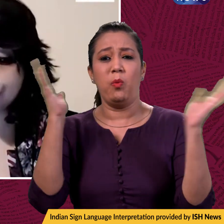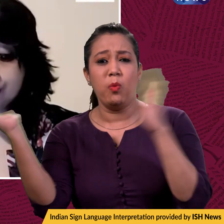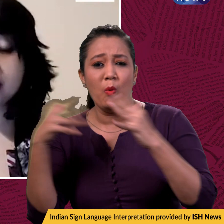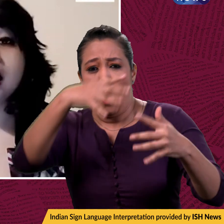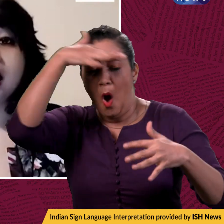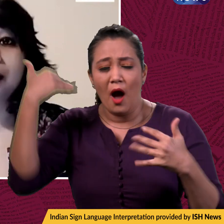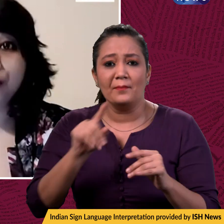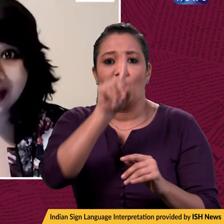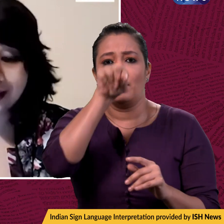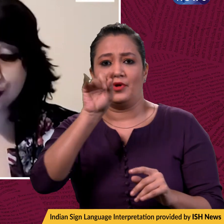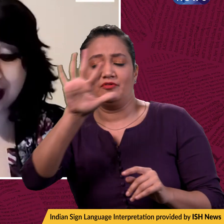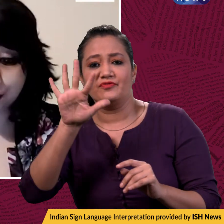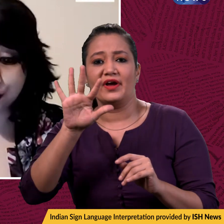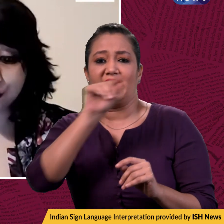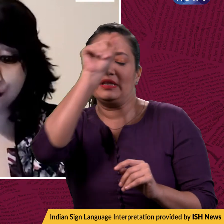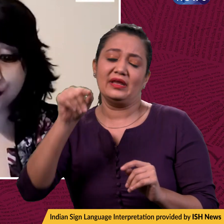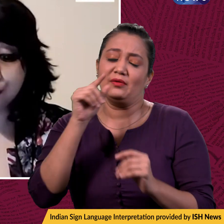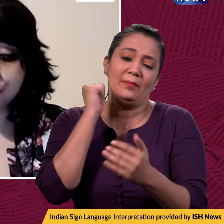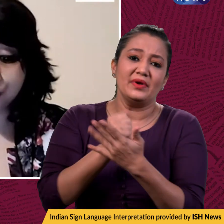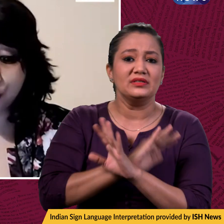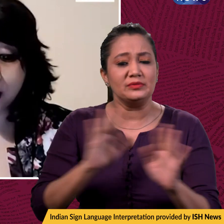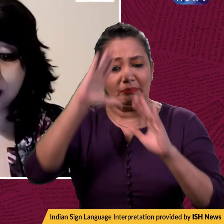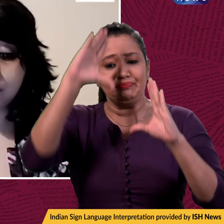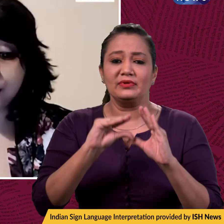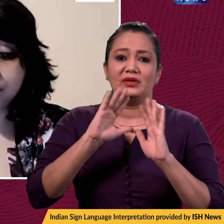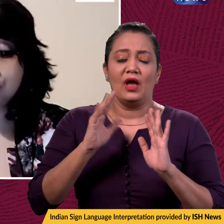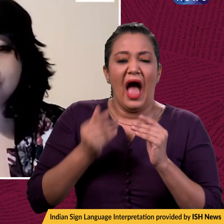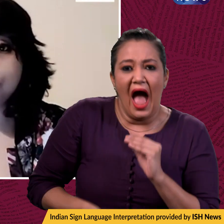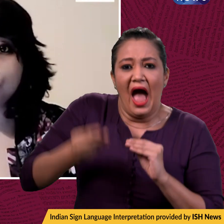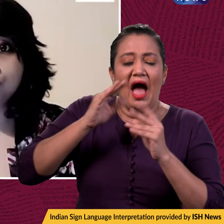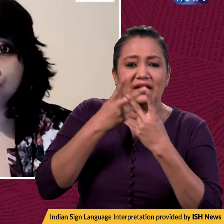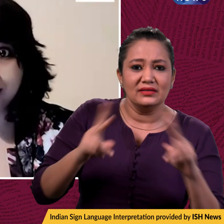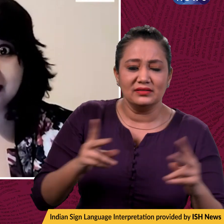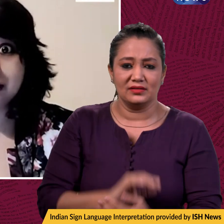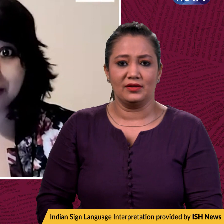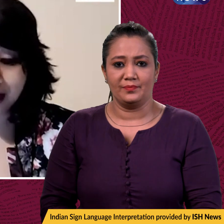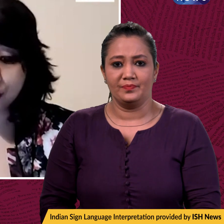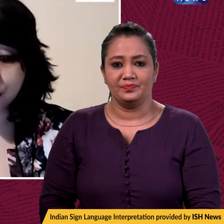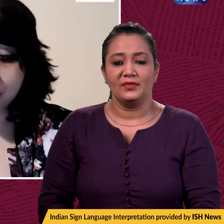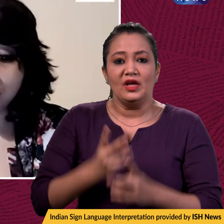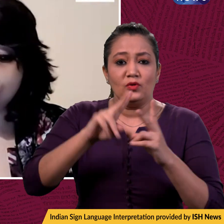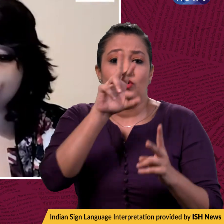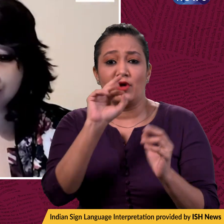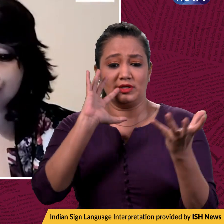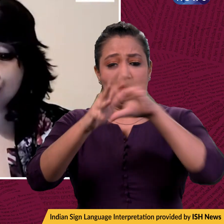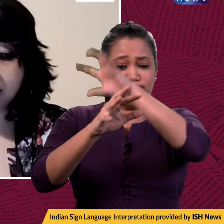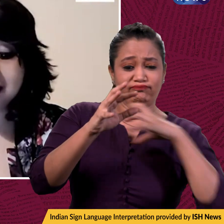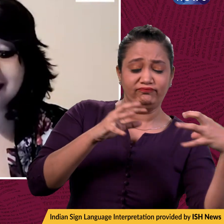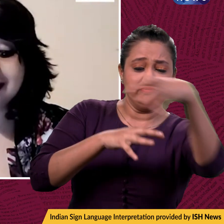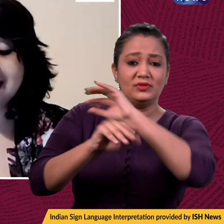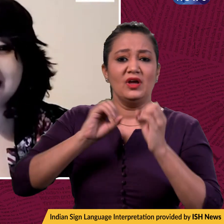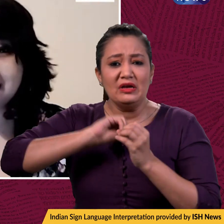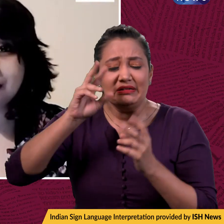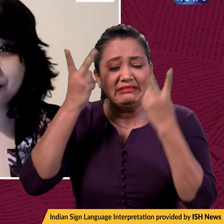degrees Celsius and pledged action on the use of coal. Now, the pledges by the group of 20 major countries who